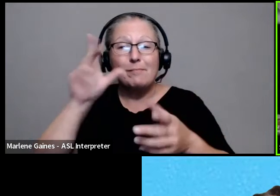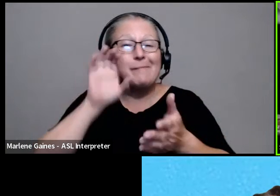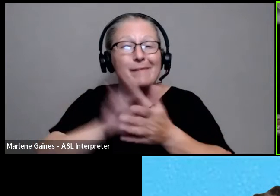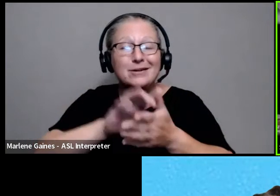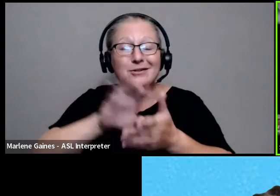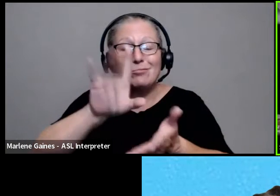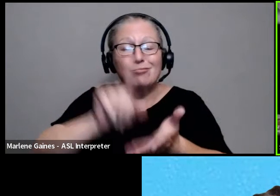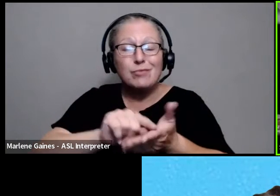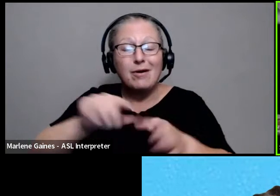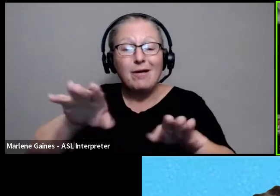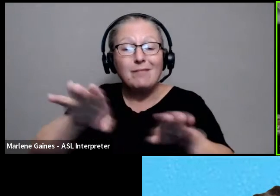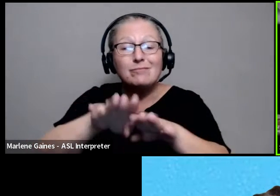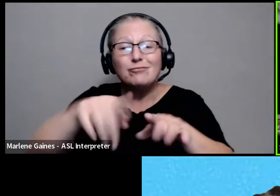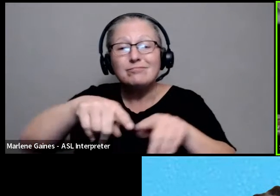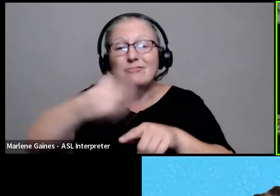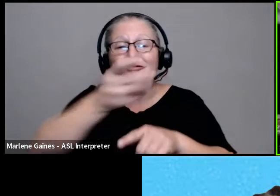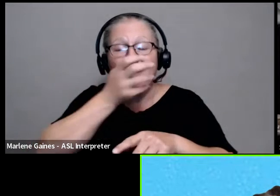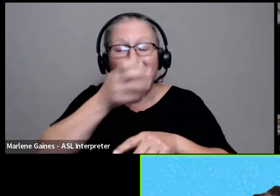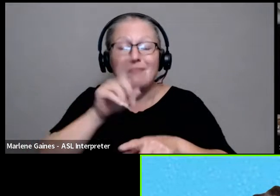it.